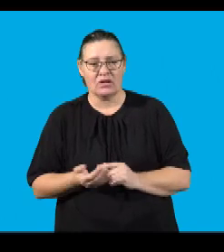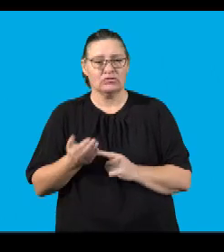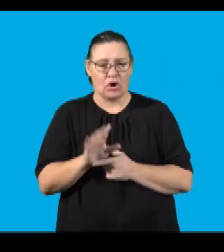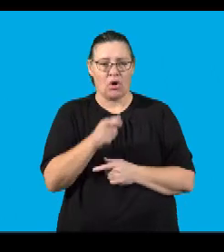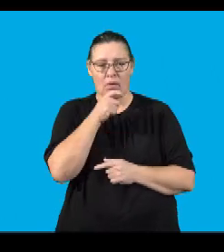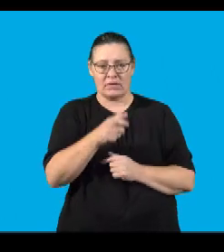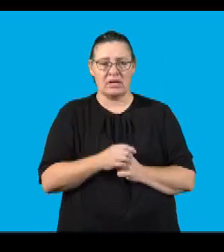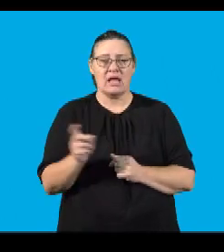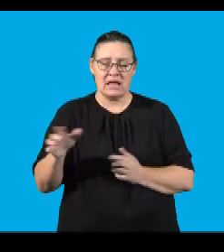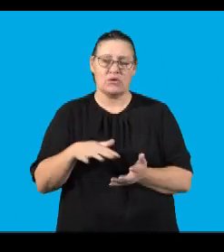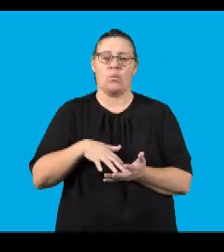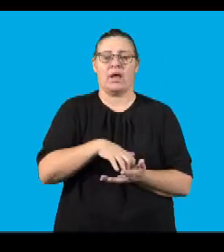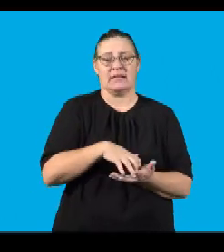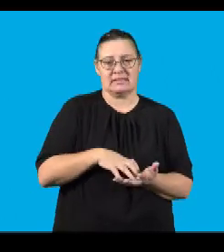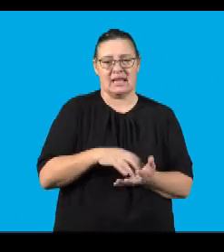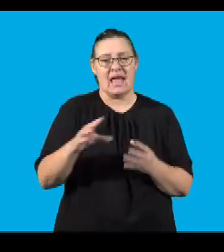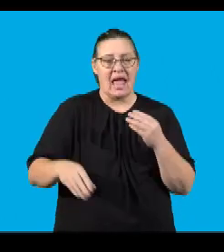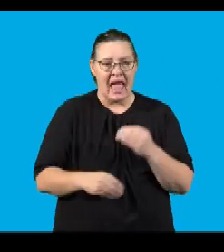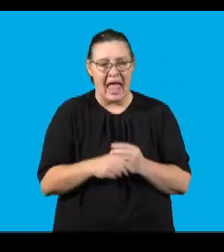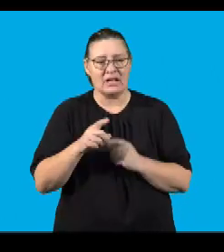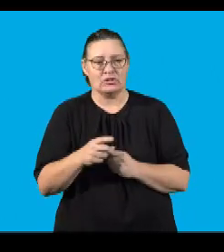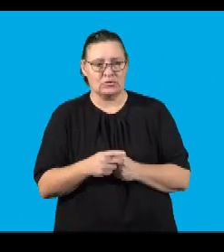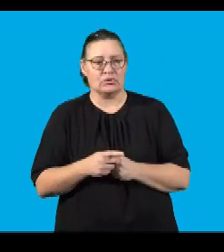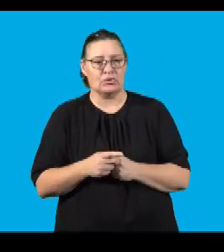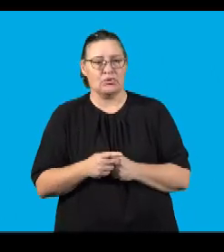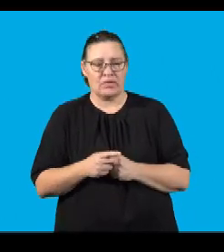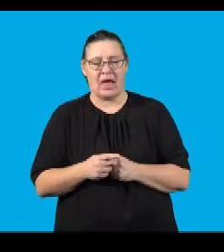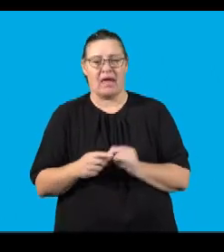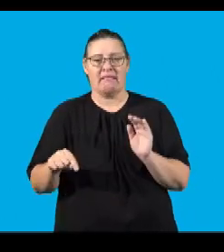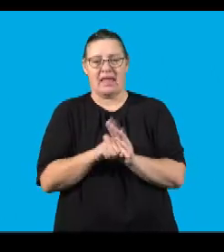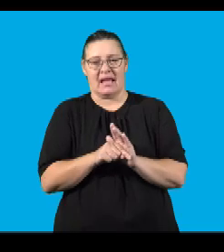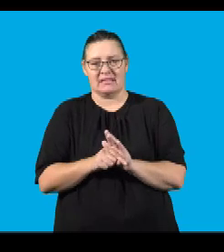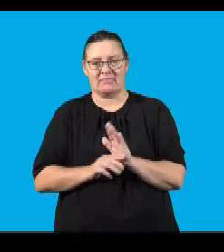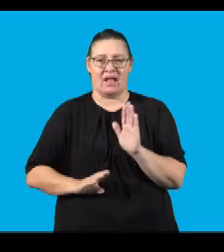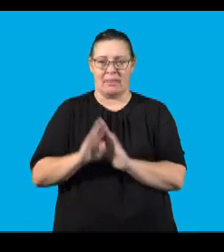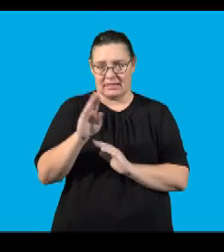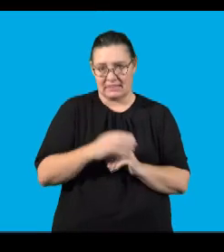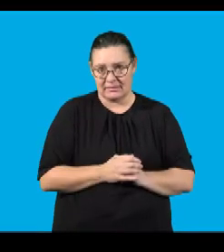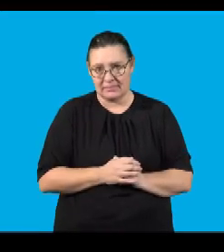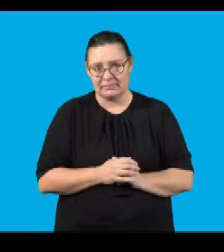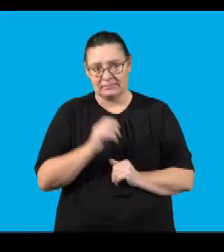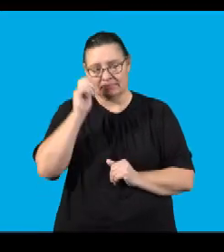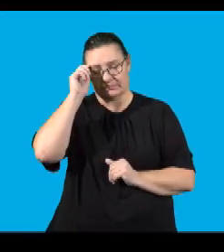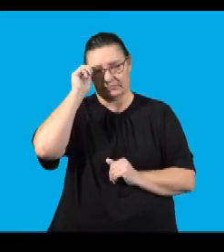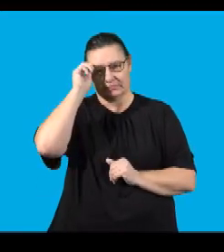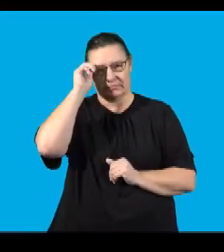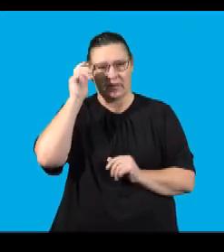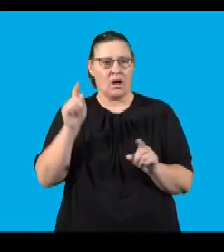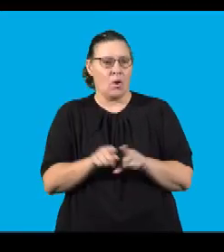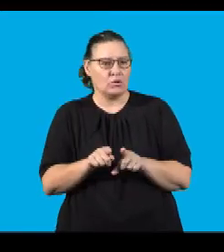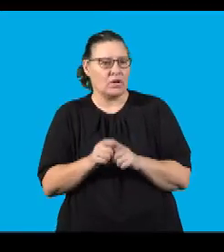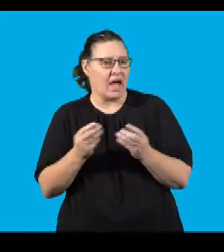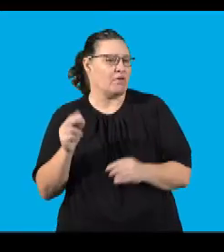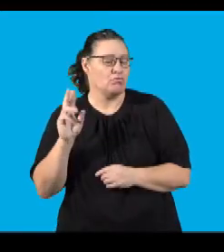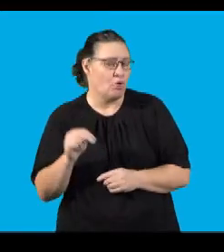here is the comment, his weakness adds to the anticlimax. You may also have